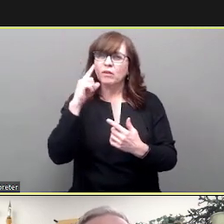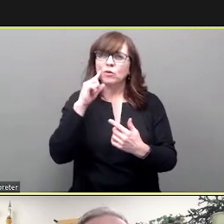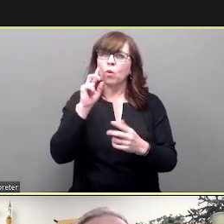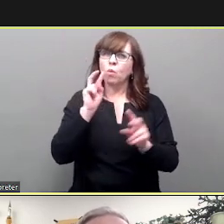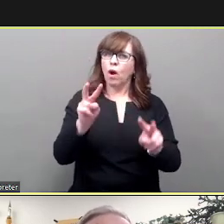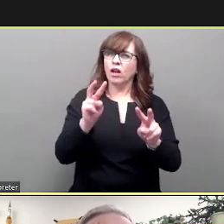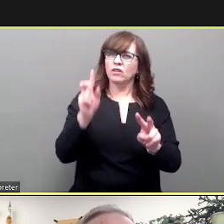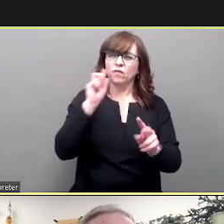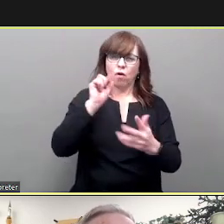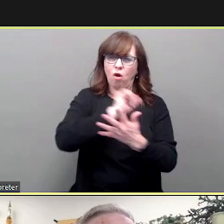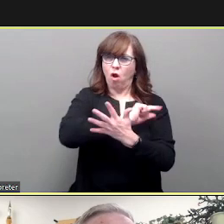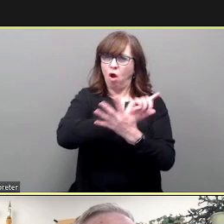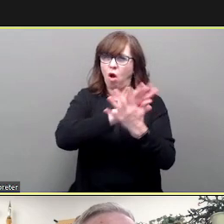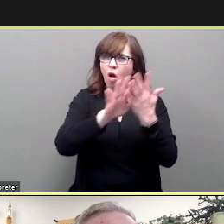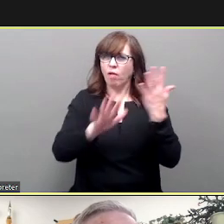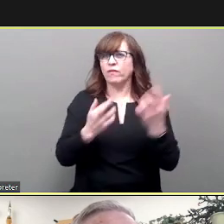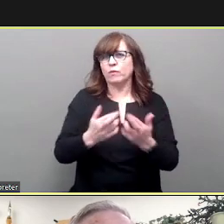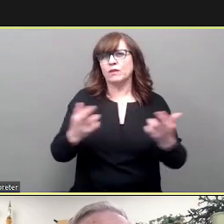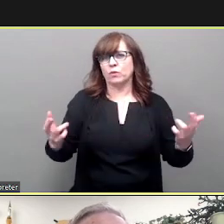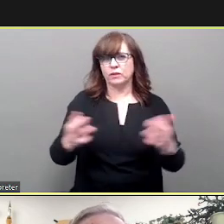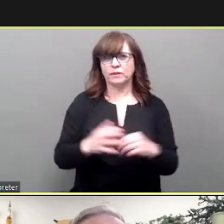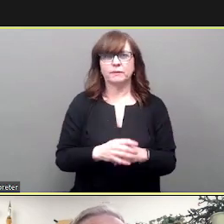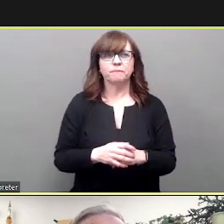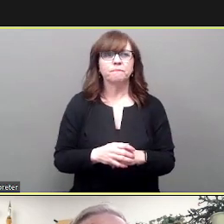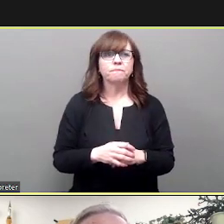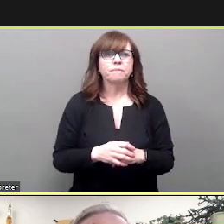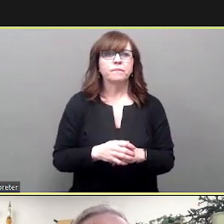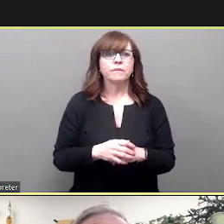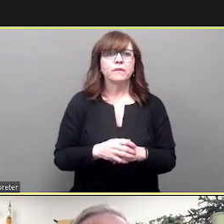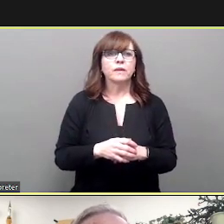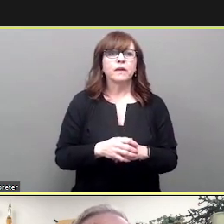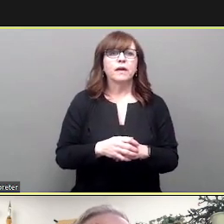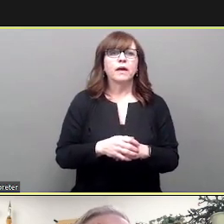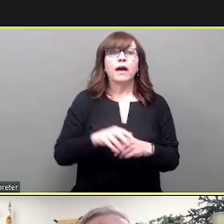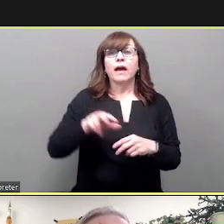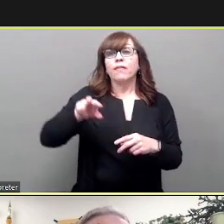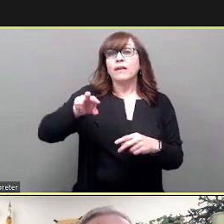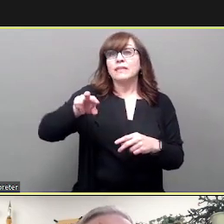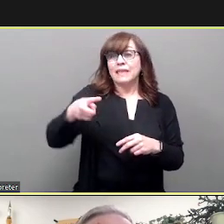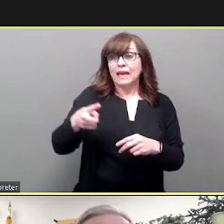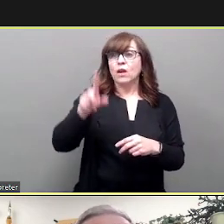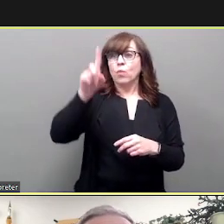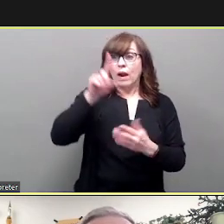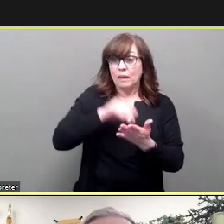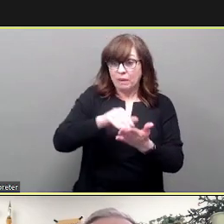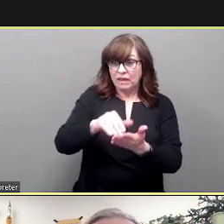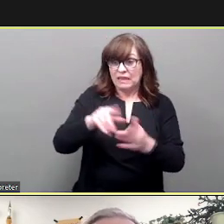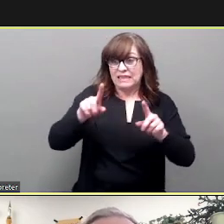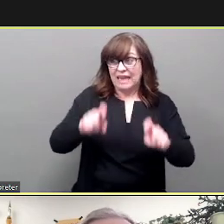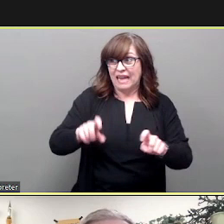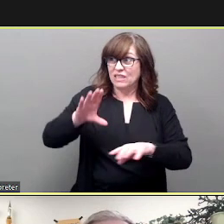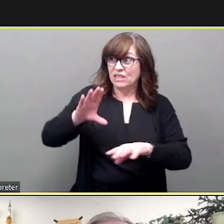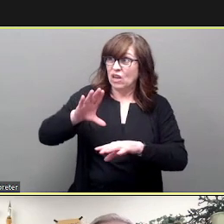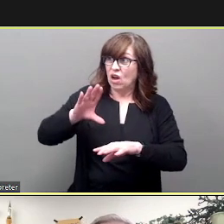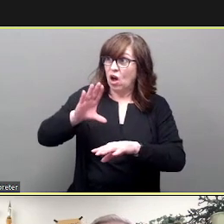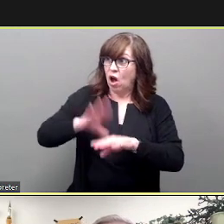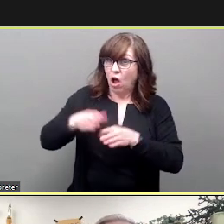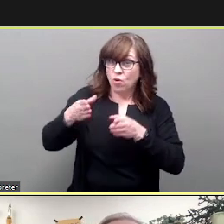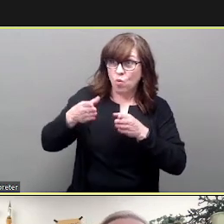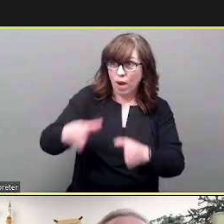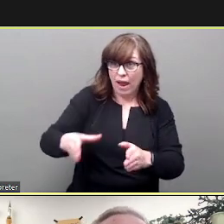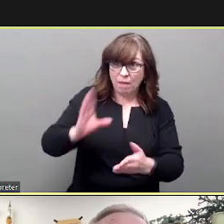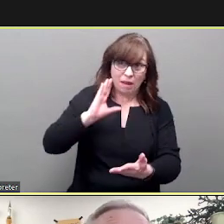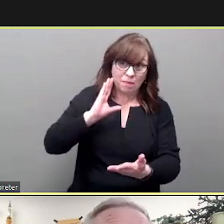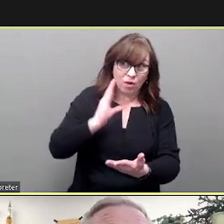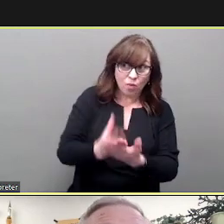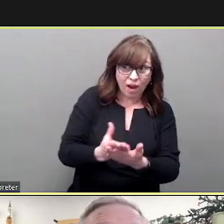But those second million tests are on the way, I think, here this week and early next